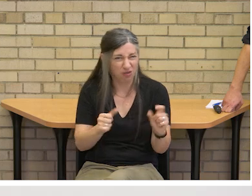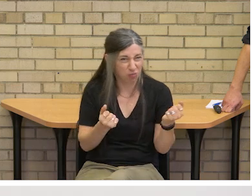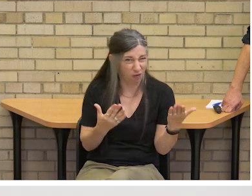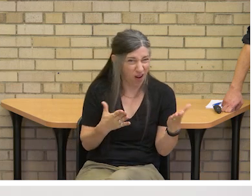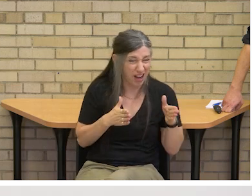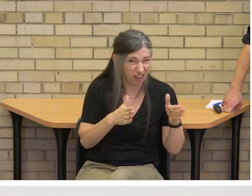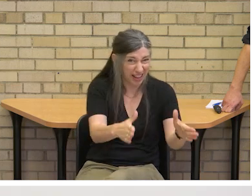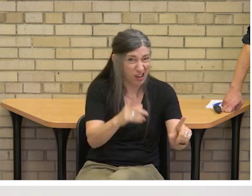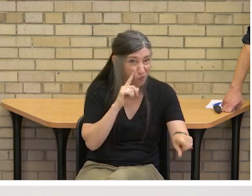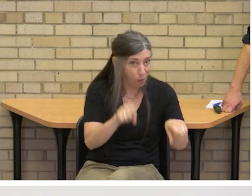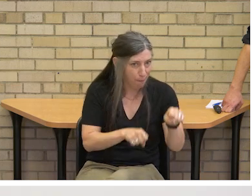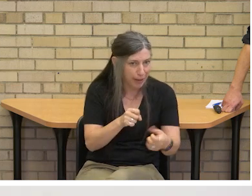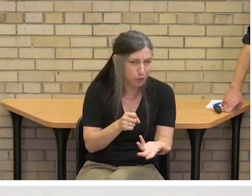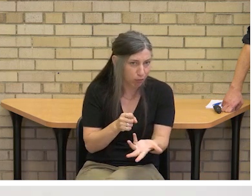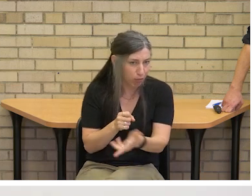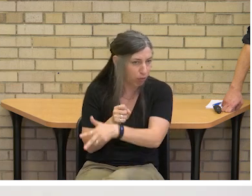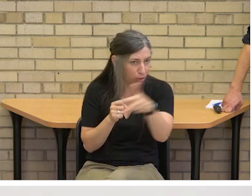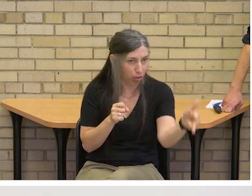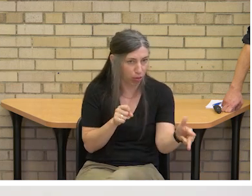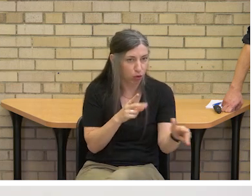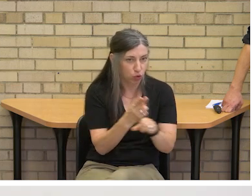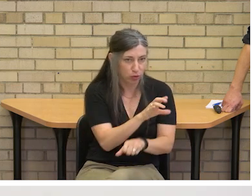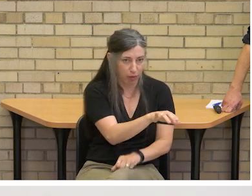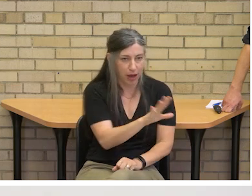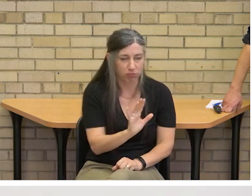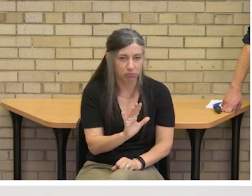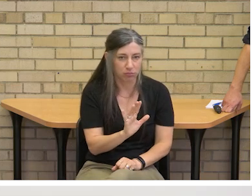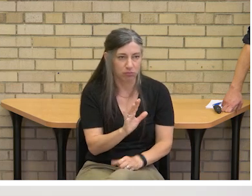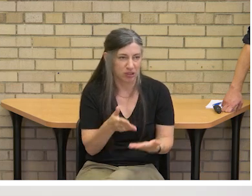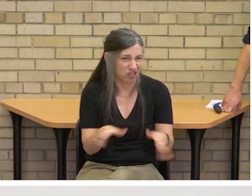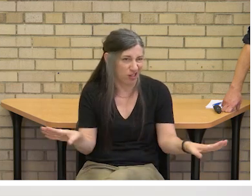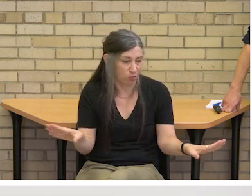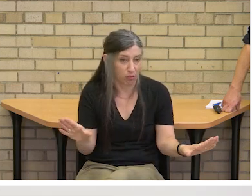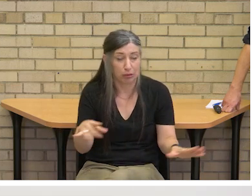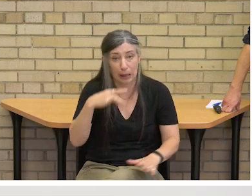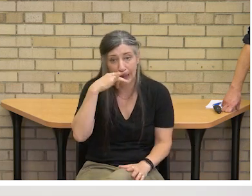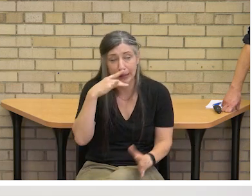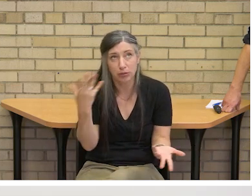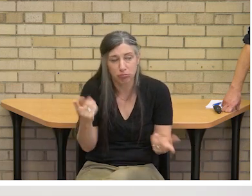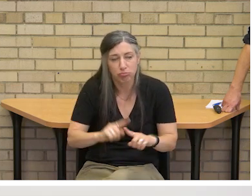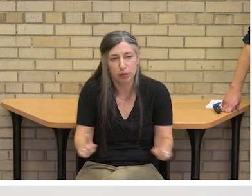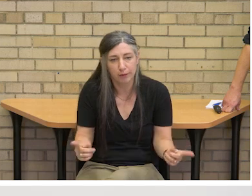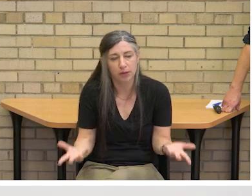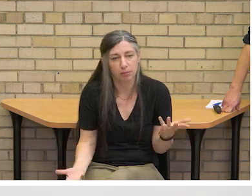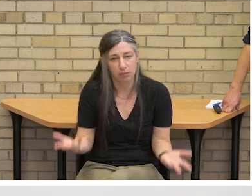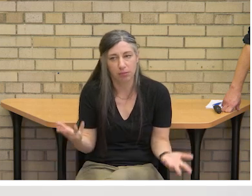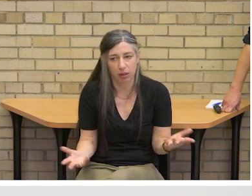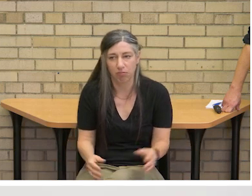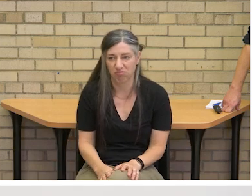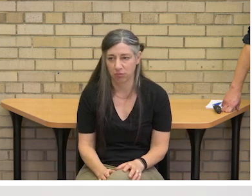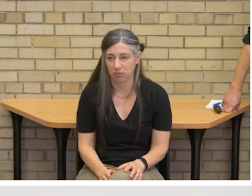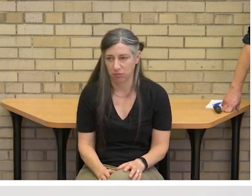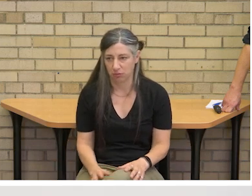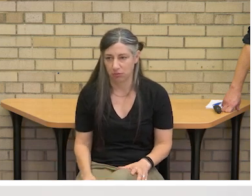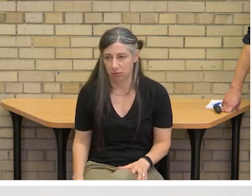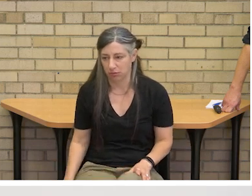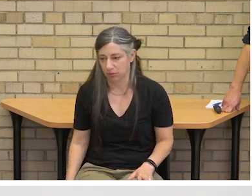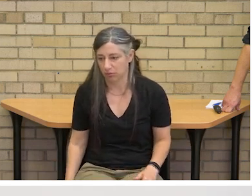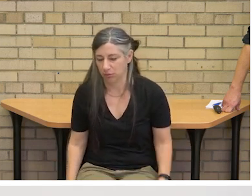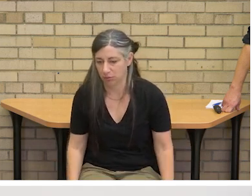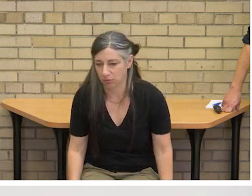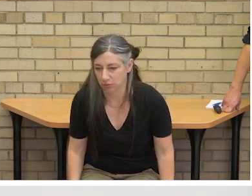riding on the sidewalk in general, generally speaking at least. Kids might be a different exception on something like that. Sounds good, but that's not